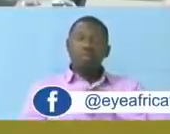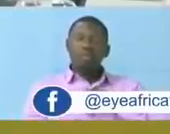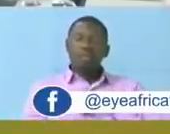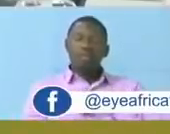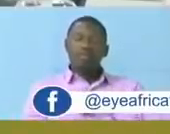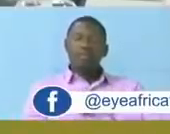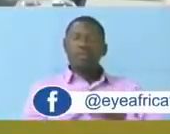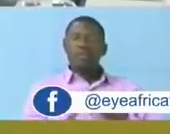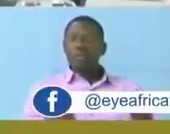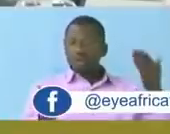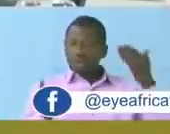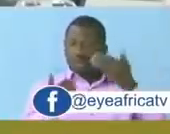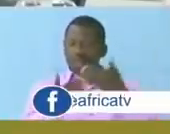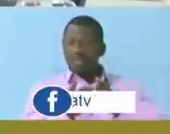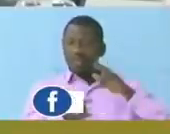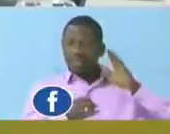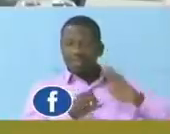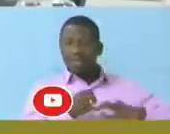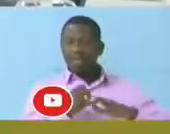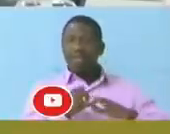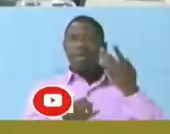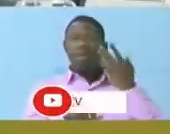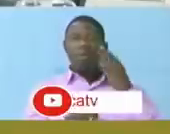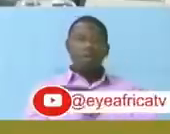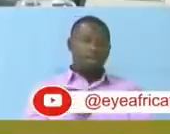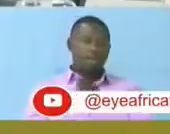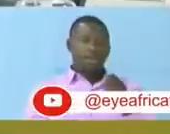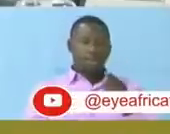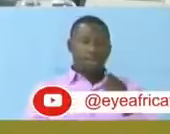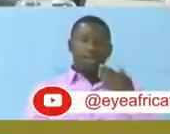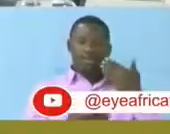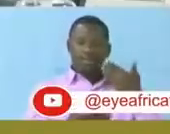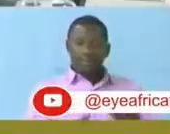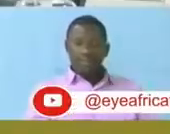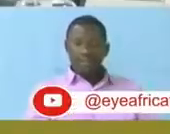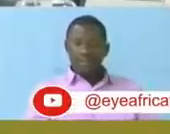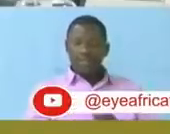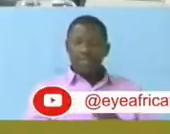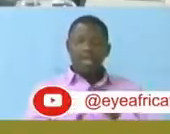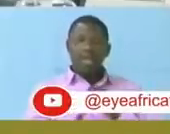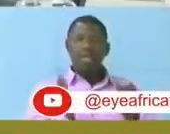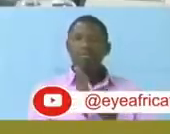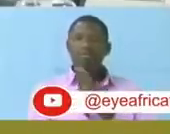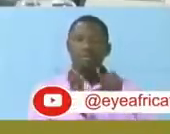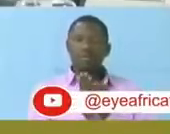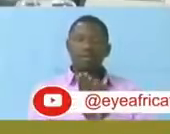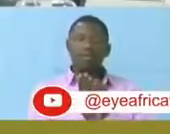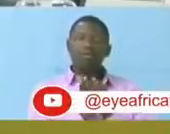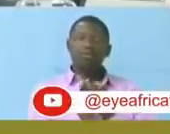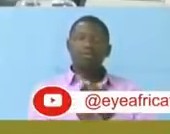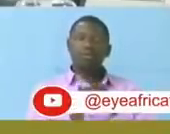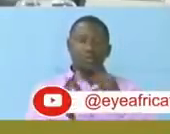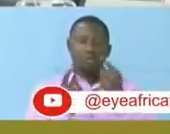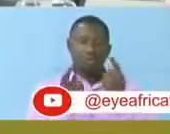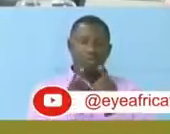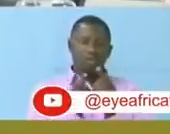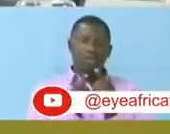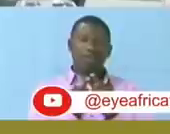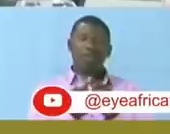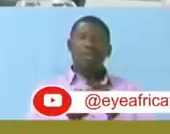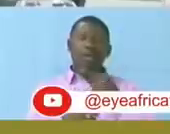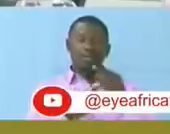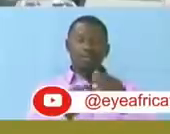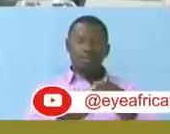finally, when they completed their distance. Nani fubriye la jubiru ni kifoya abang. And then I submitted it to